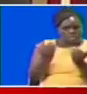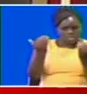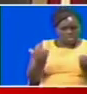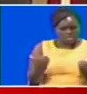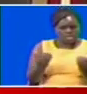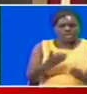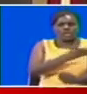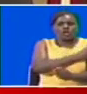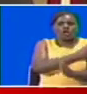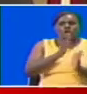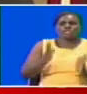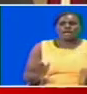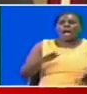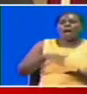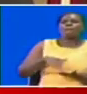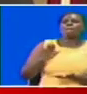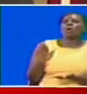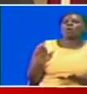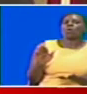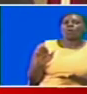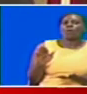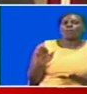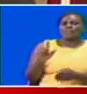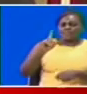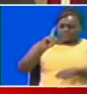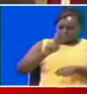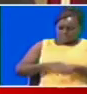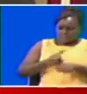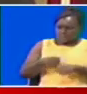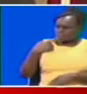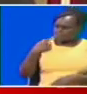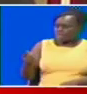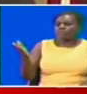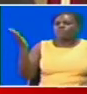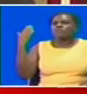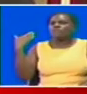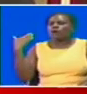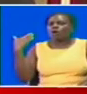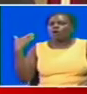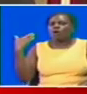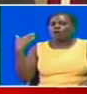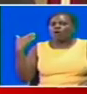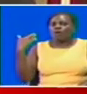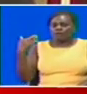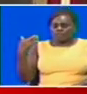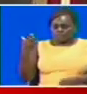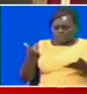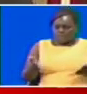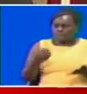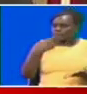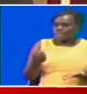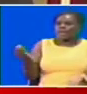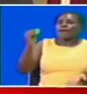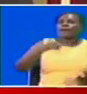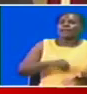the most. And as we said in the beginning, and now we do say again